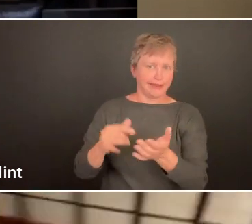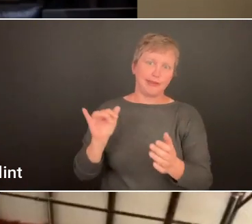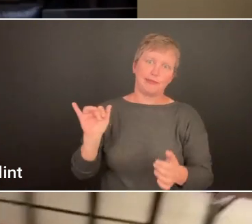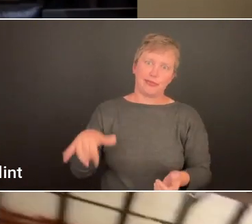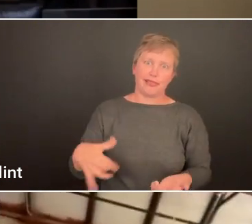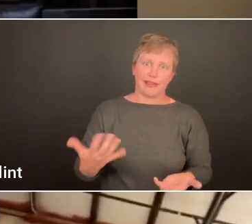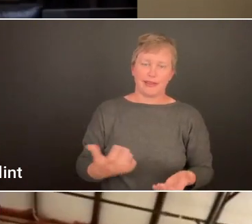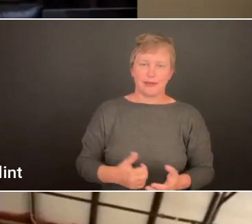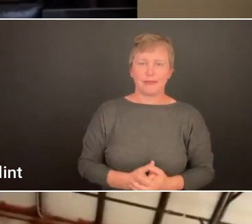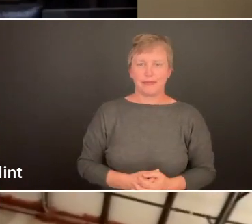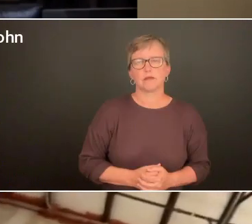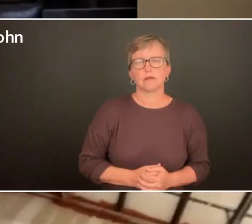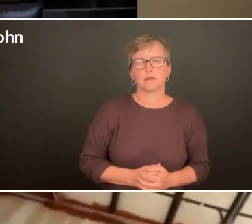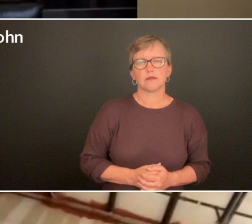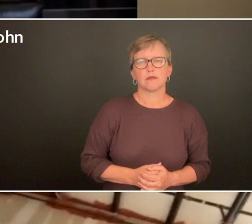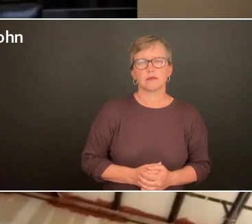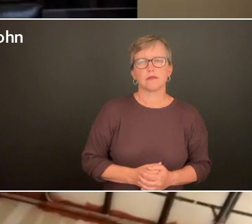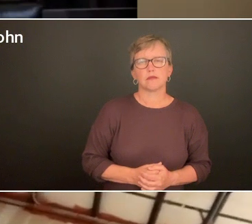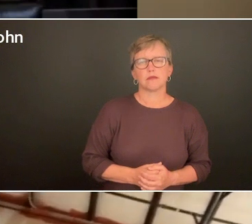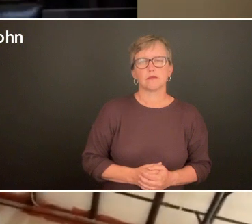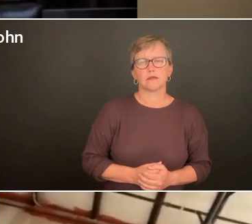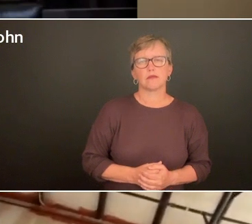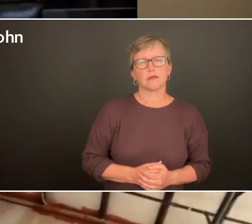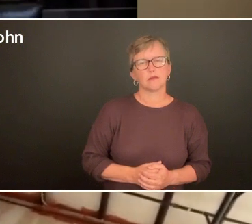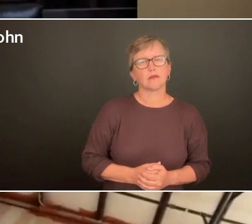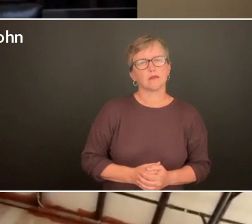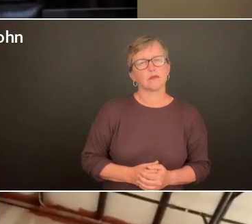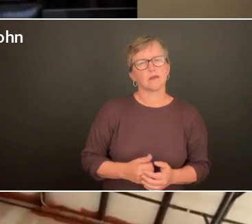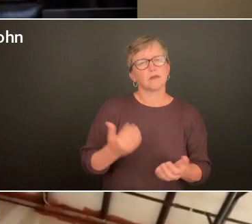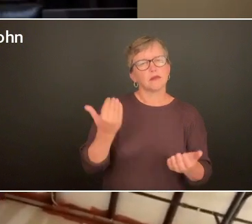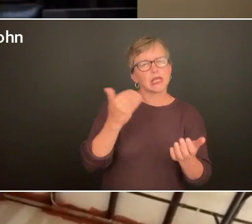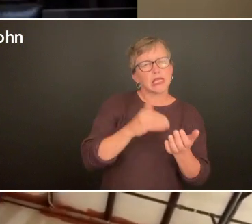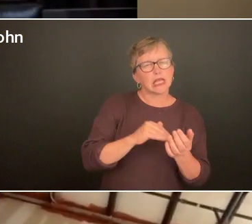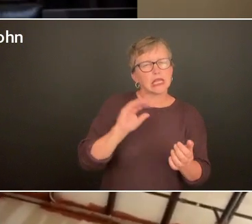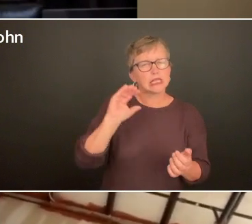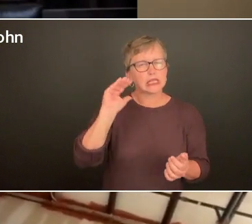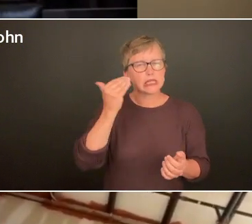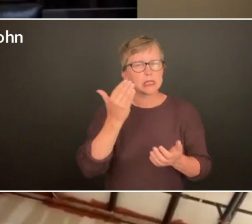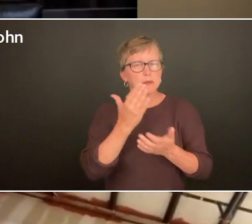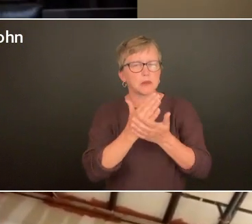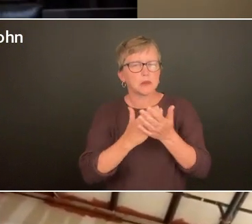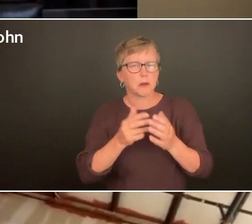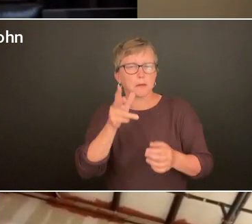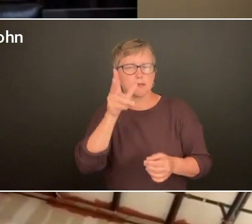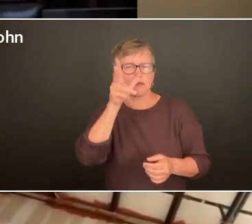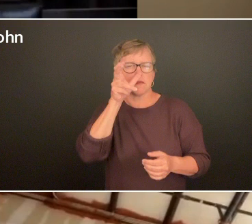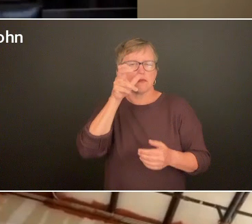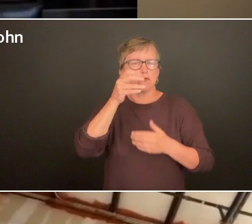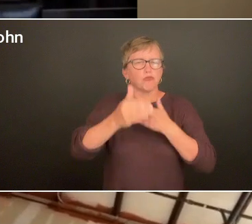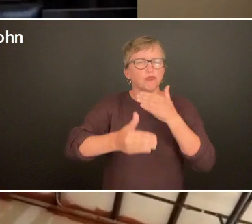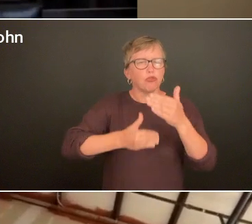men's world. So again, it sounds like at least some of the